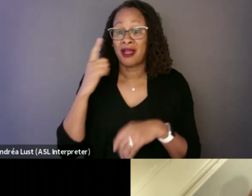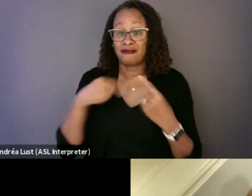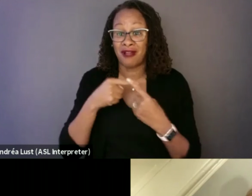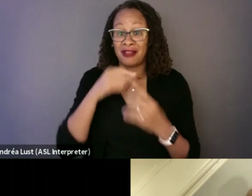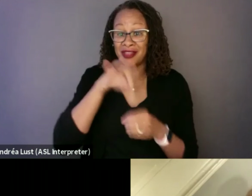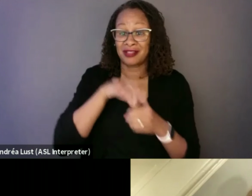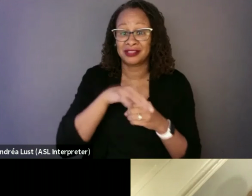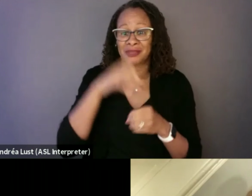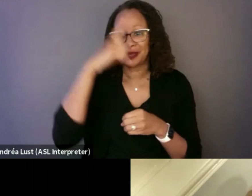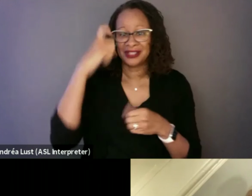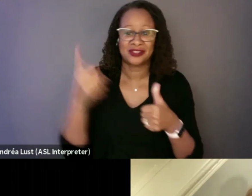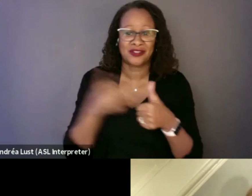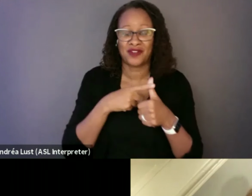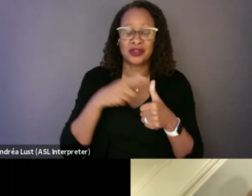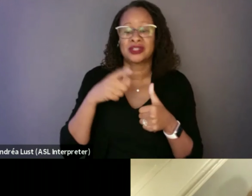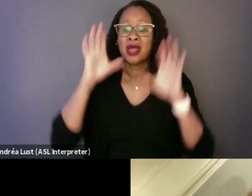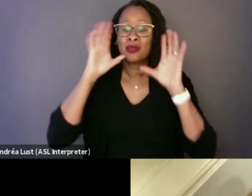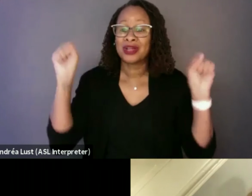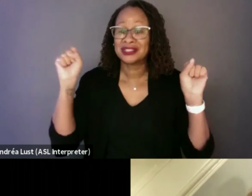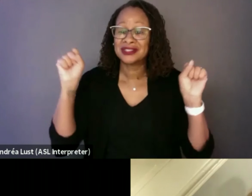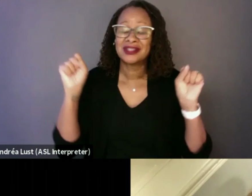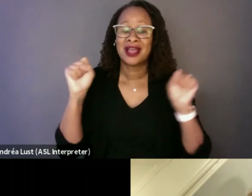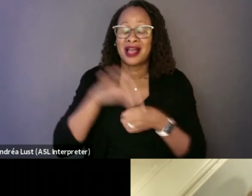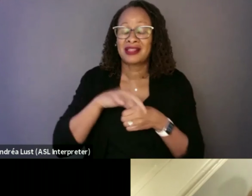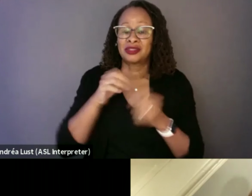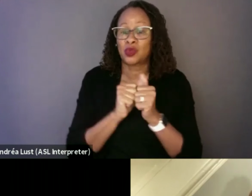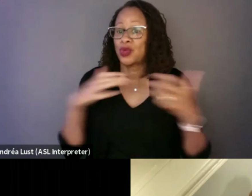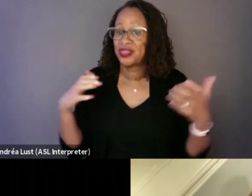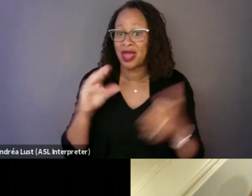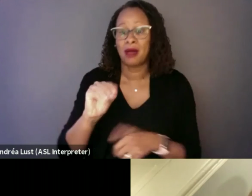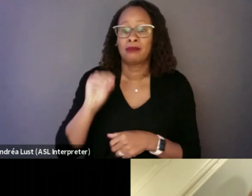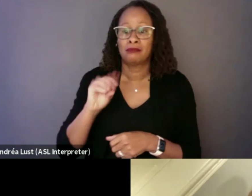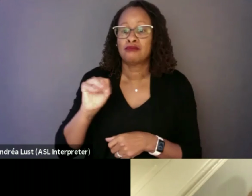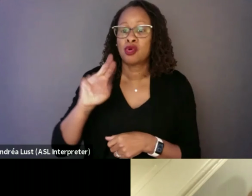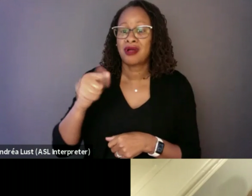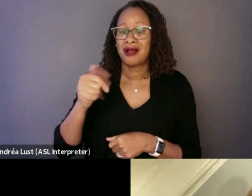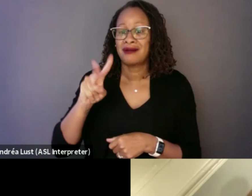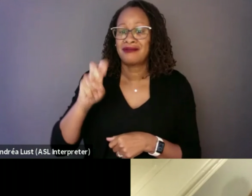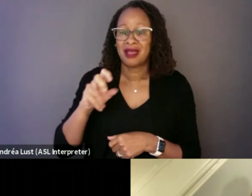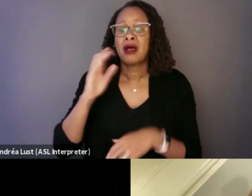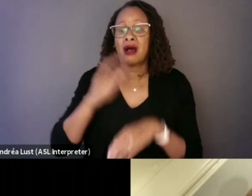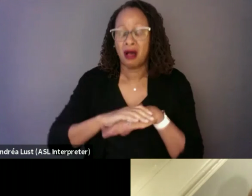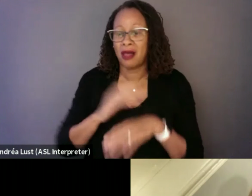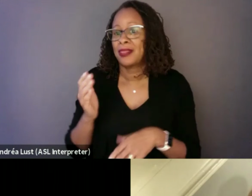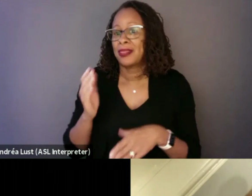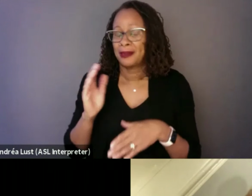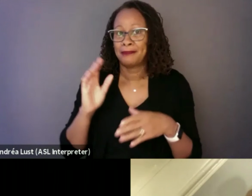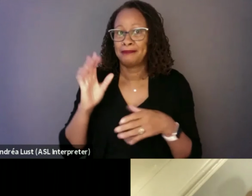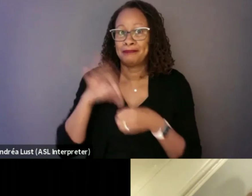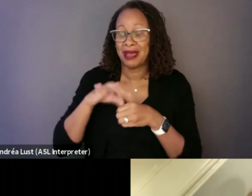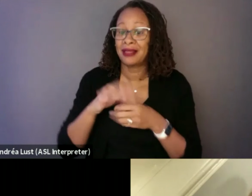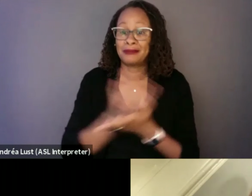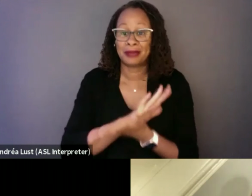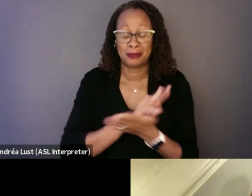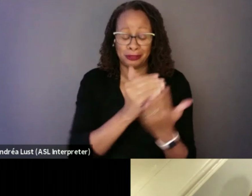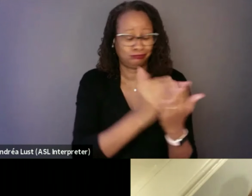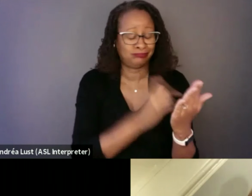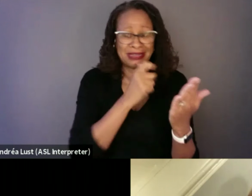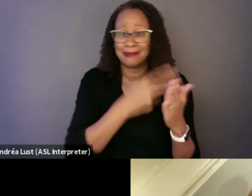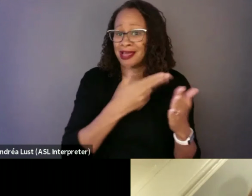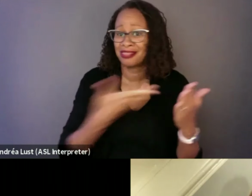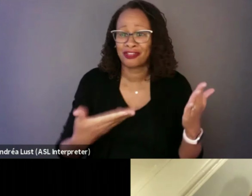first presidential election without Mugabe on the ballot paper. There was great hope for change. I think within the general